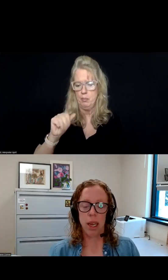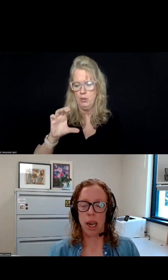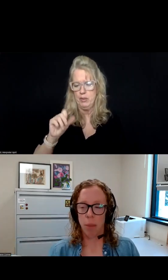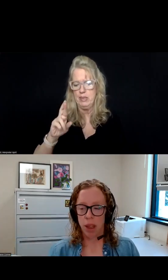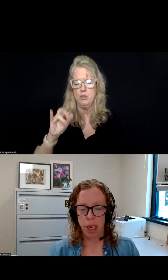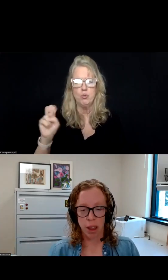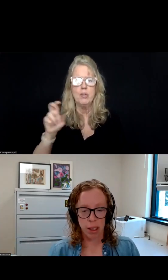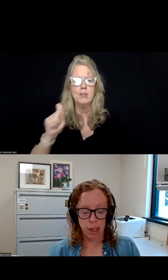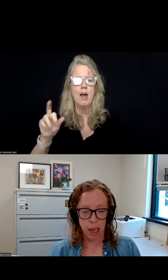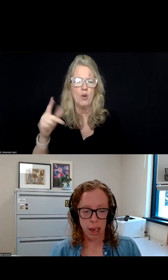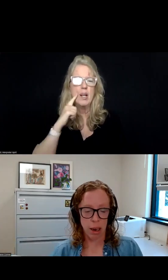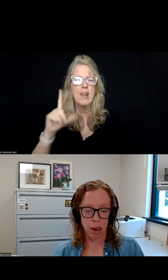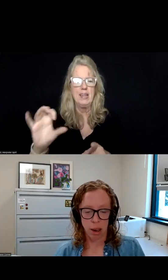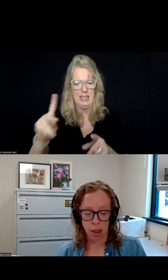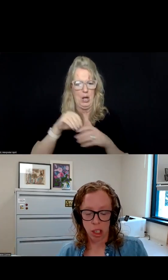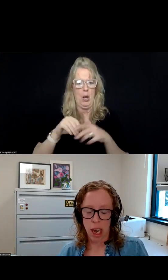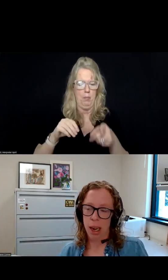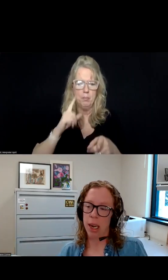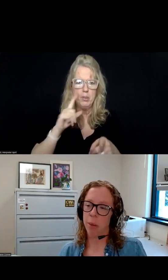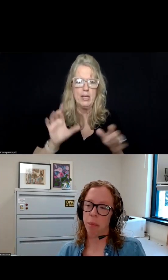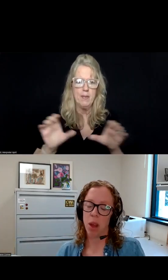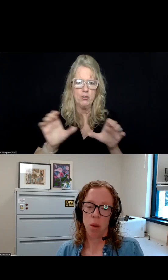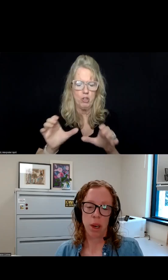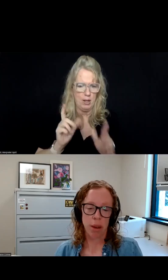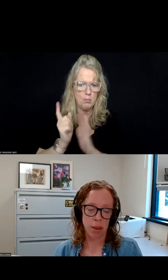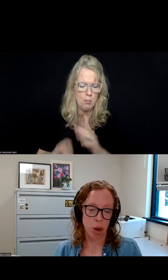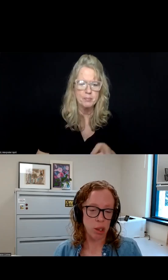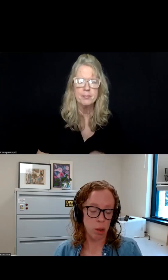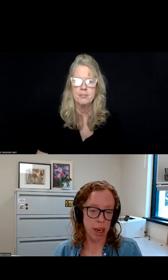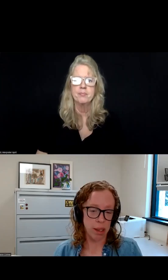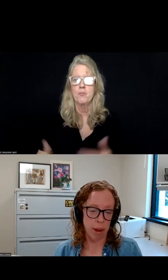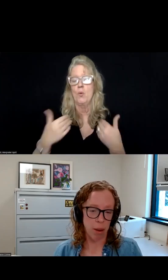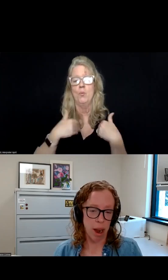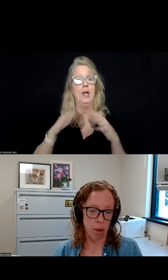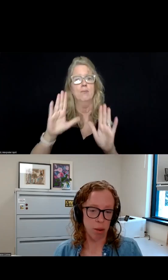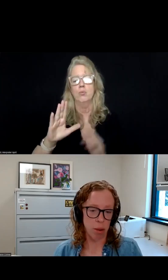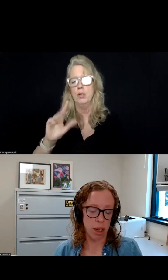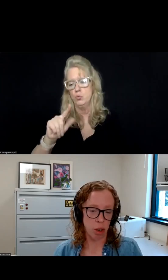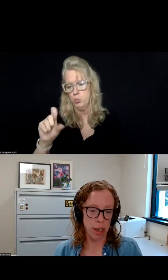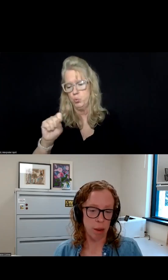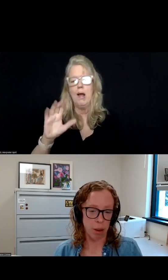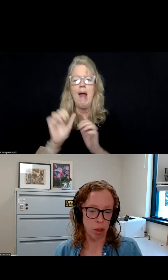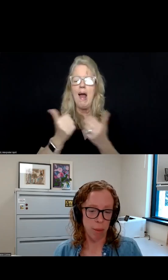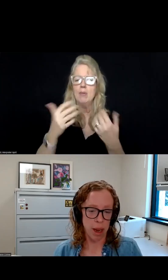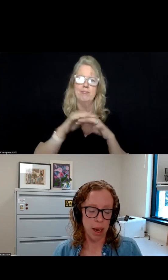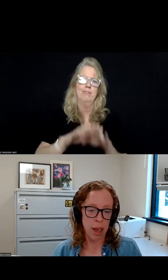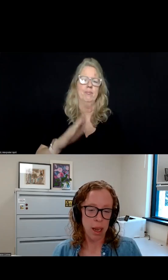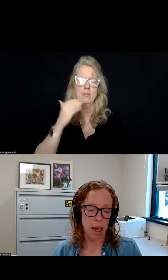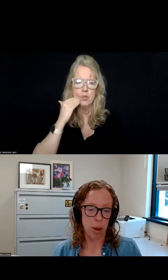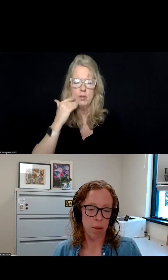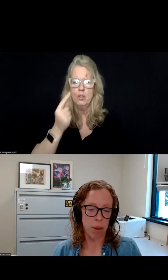uwctree.org, and I'll put the link in the site or in the chat, we do have some great toolkits about how to integrate tobacco